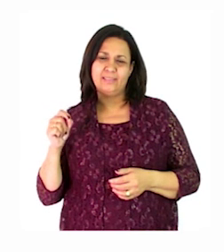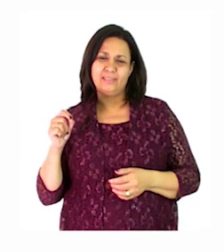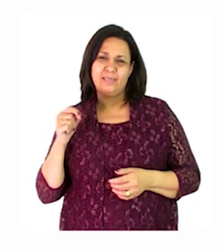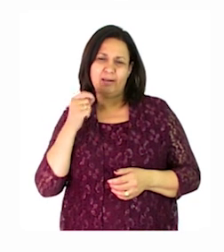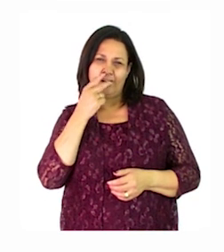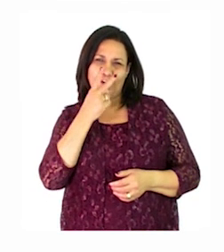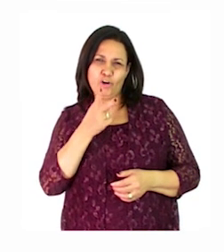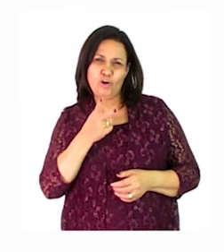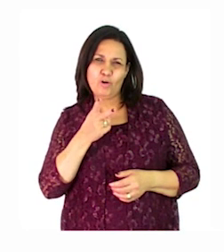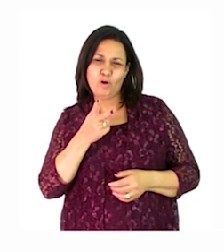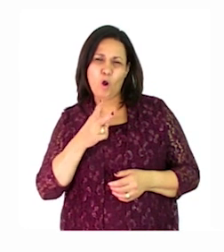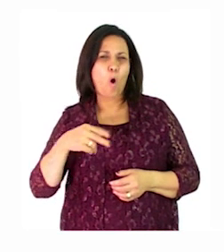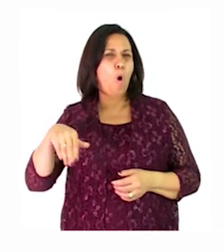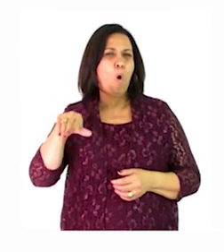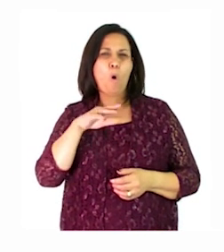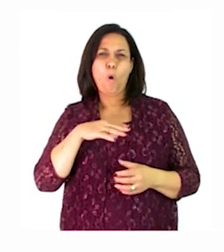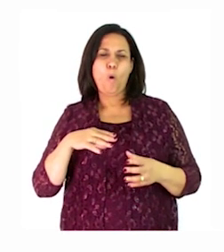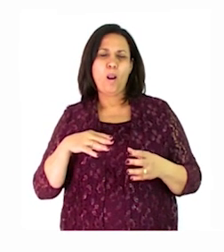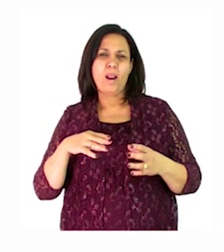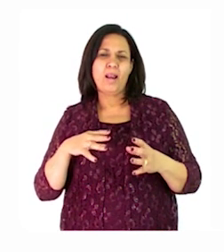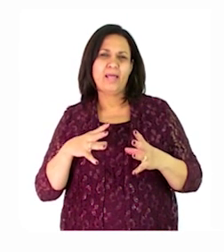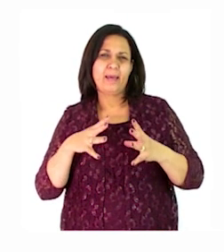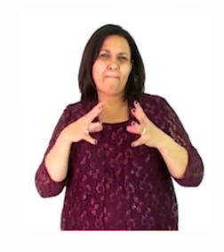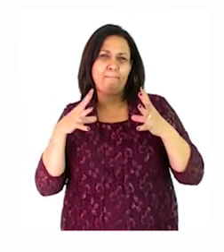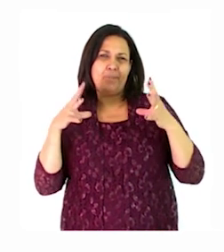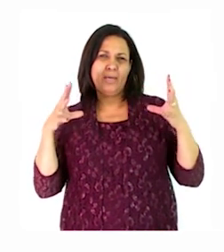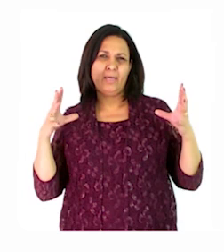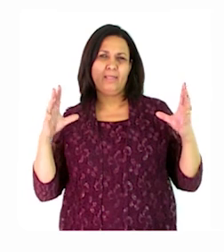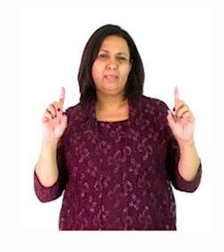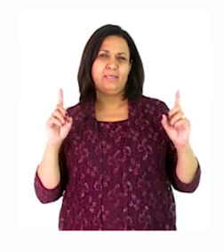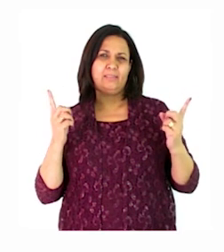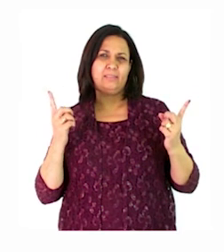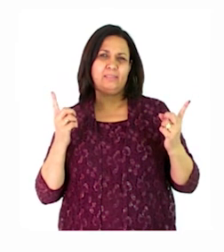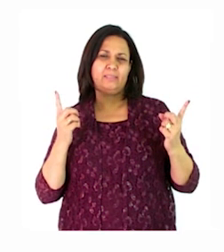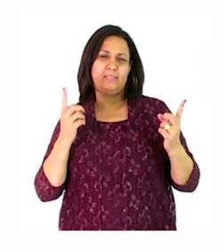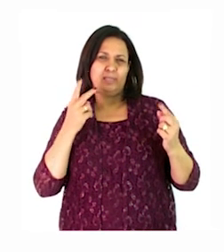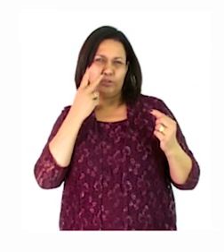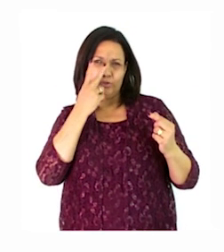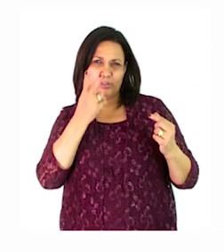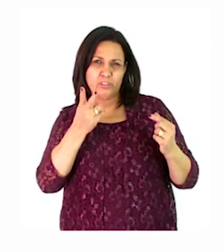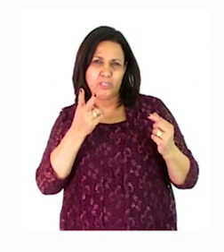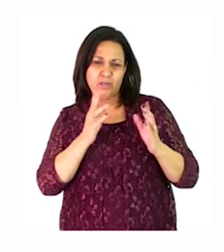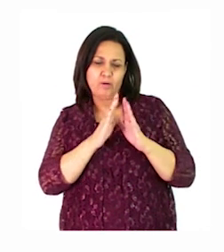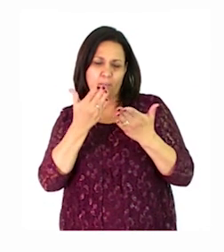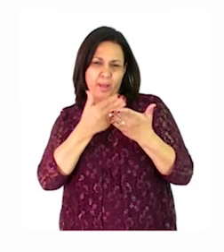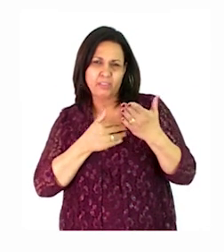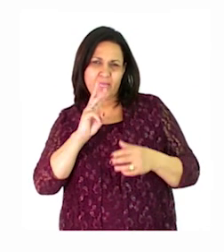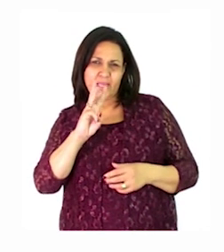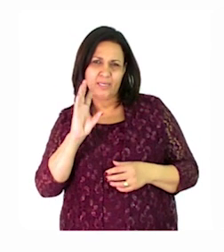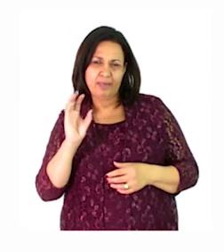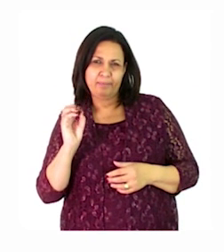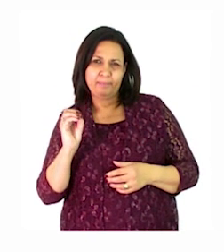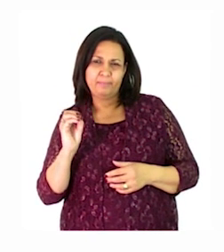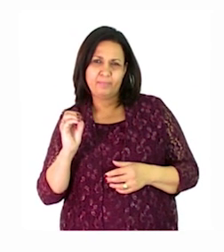identify all the big things we see on page 30. You need